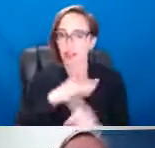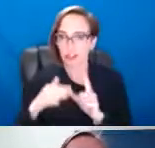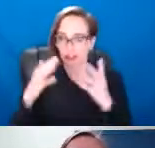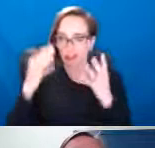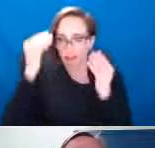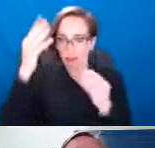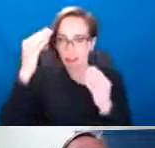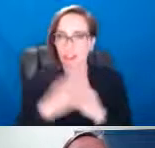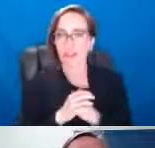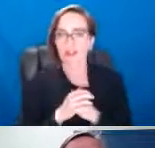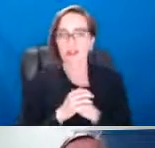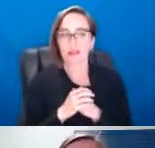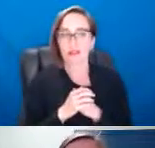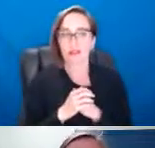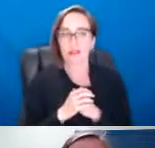environmental information,